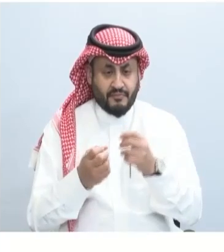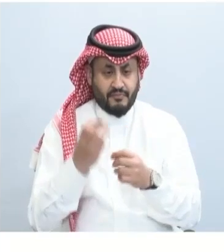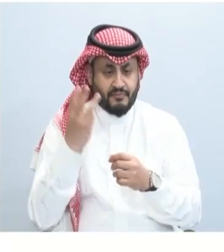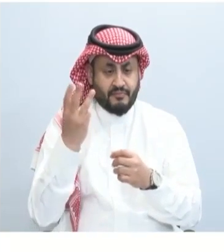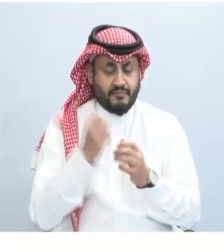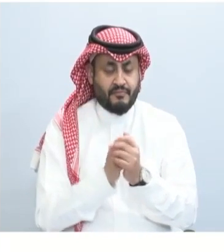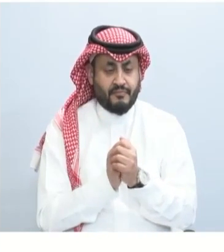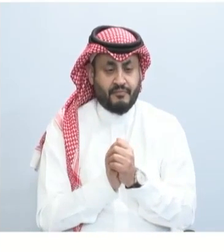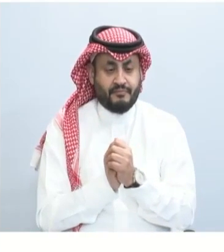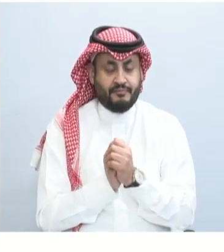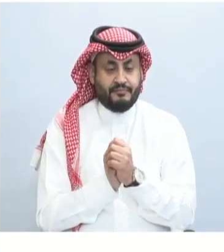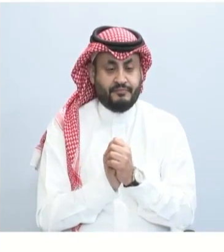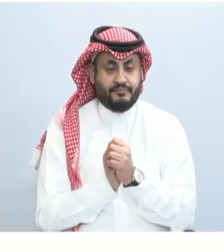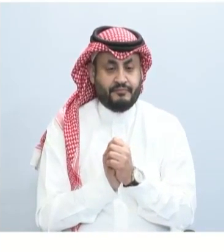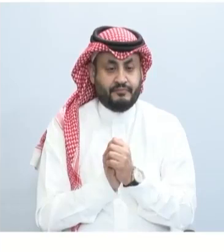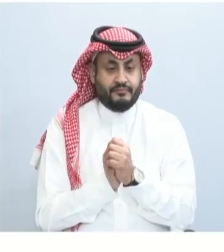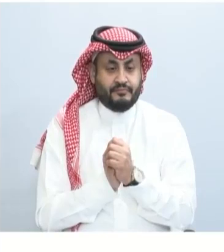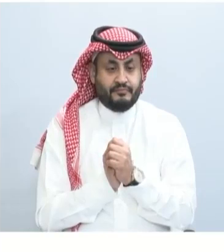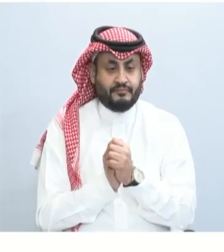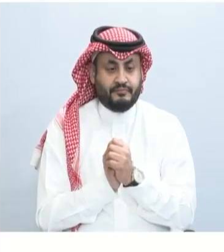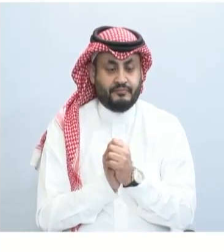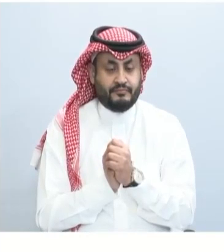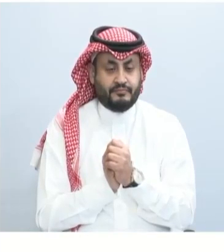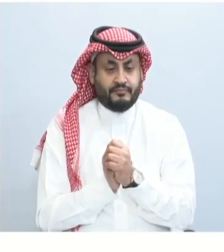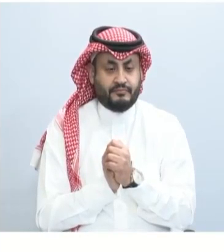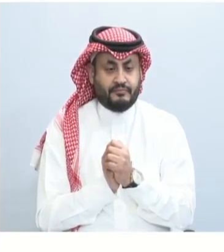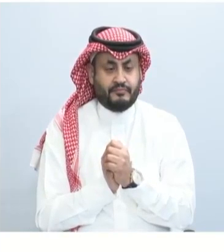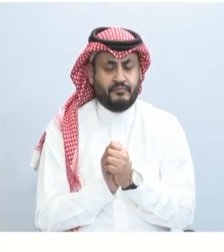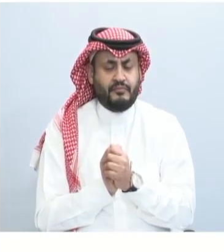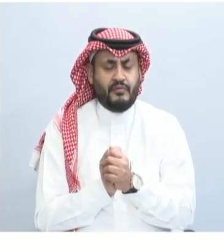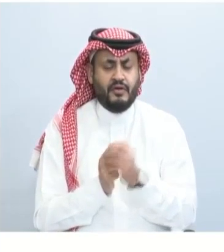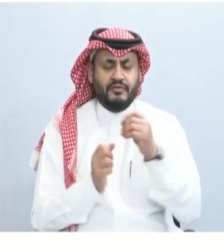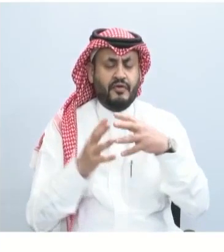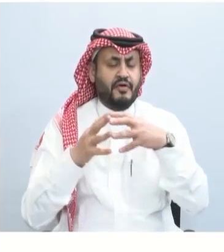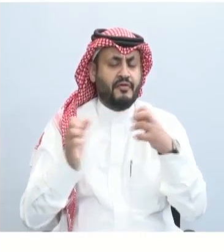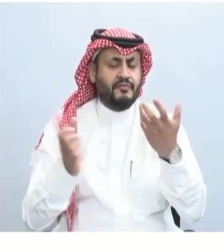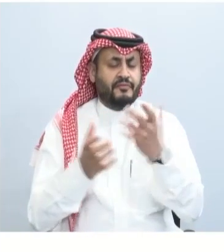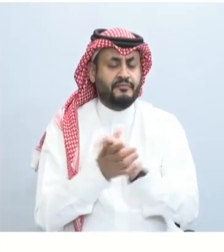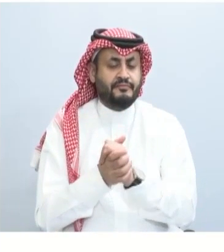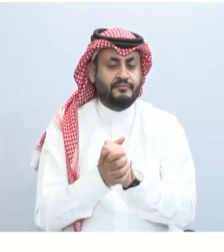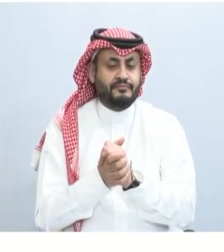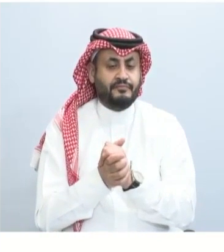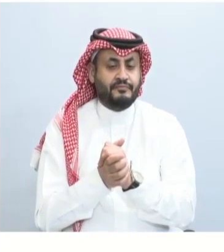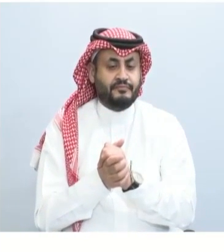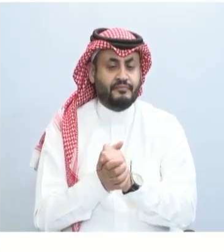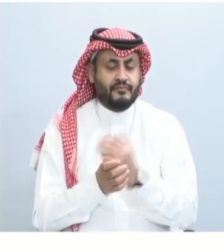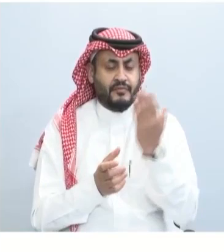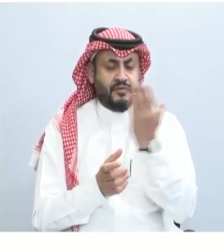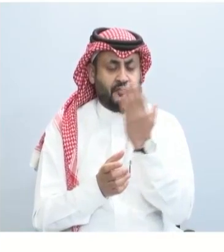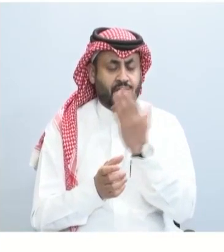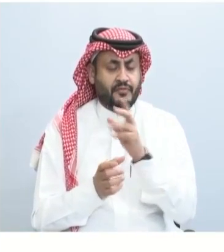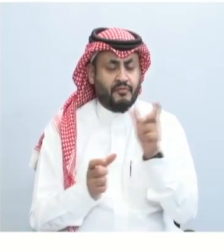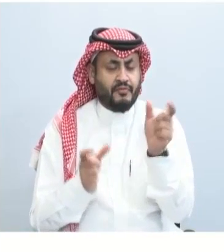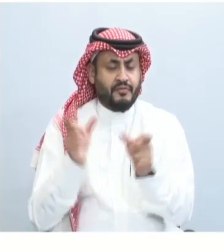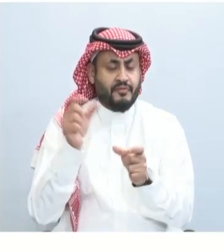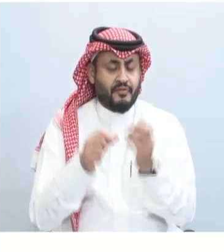these three words. And how we can know a meaning of a word? We can if we read or if we know